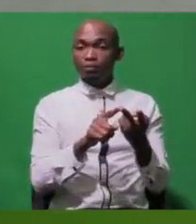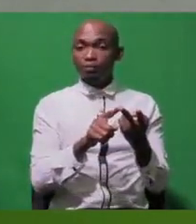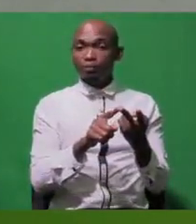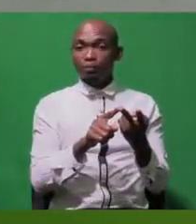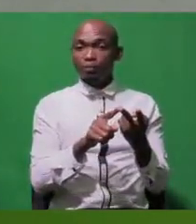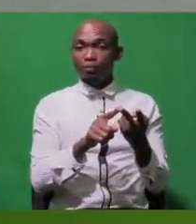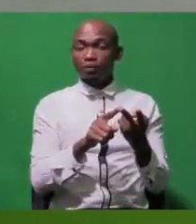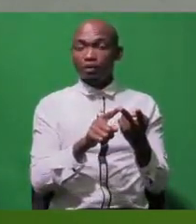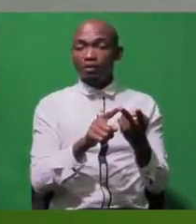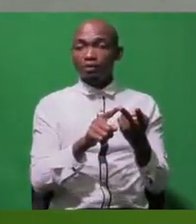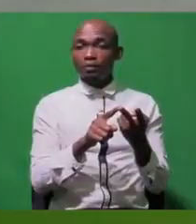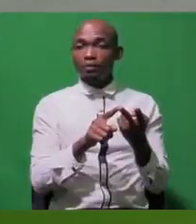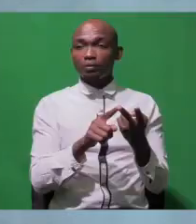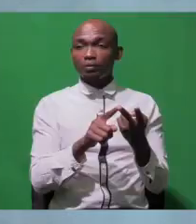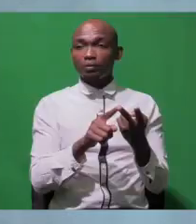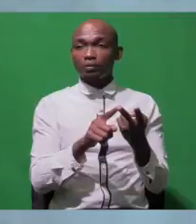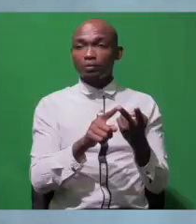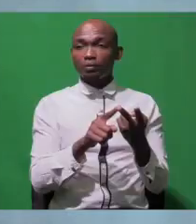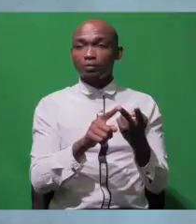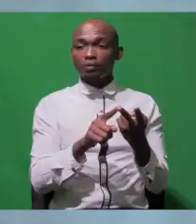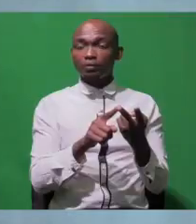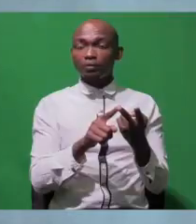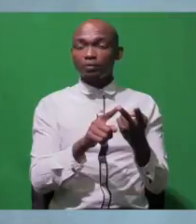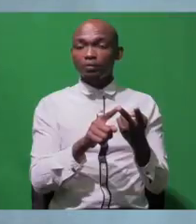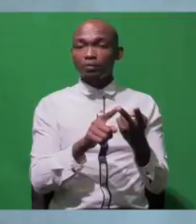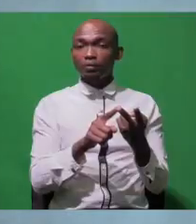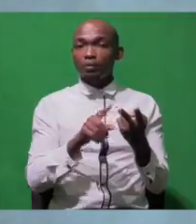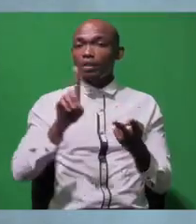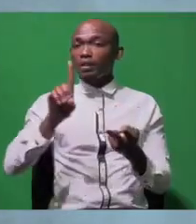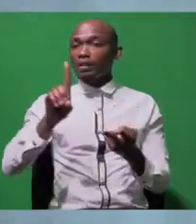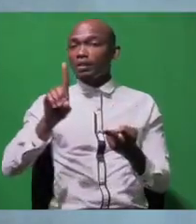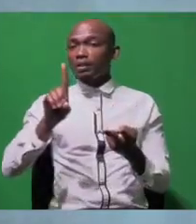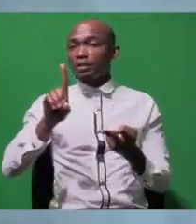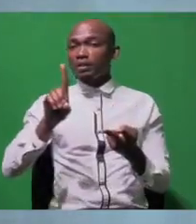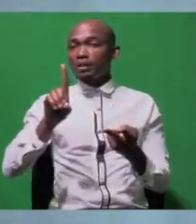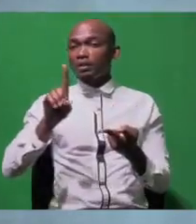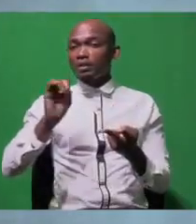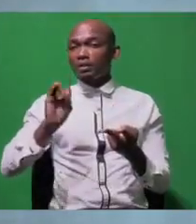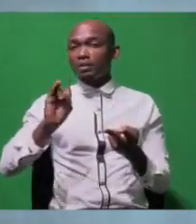and the second one is discount